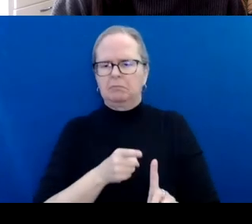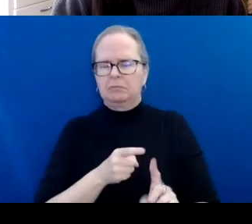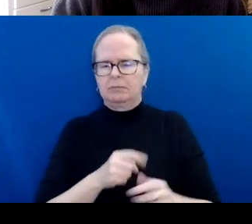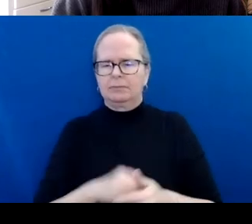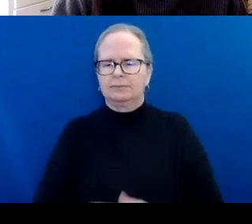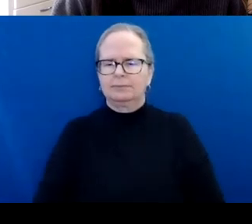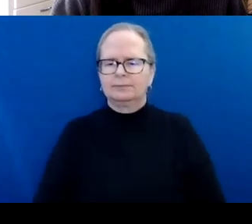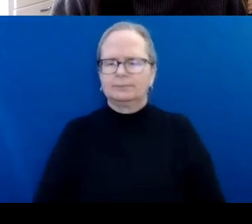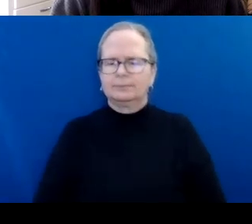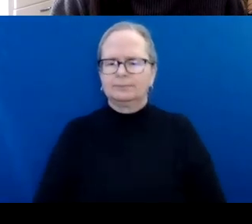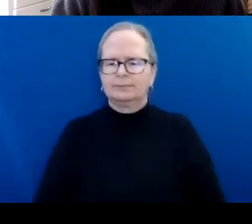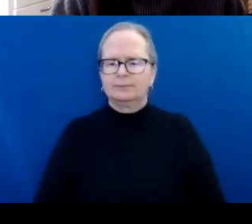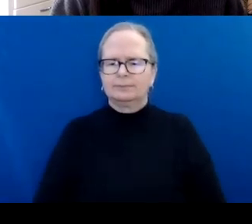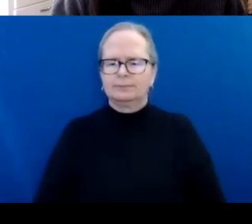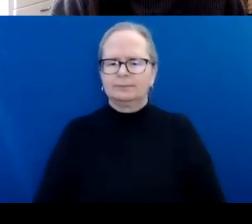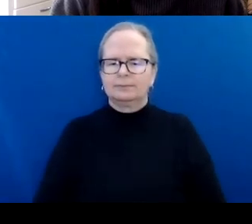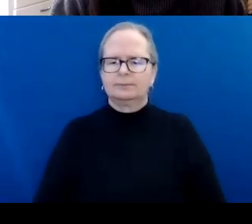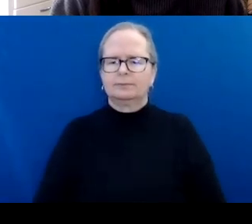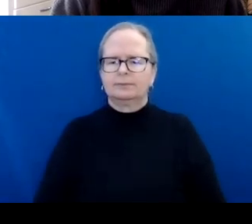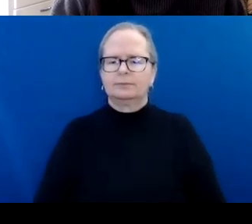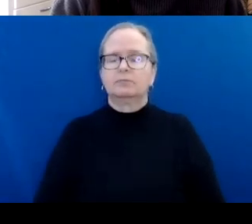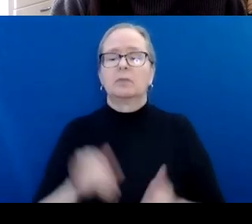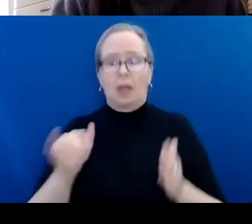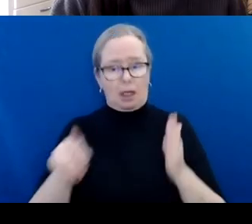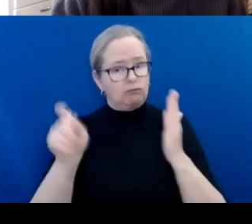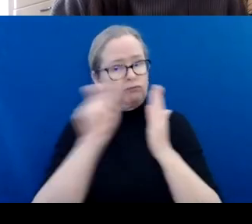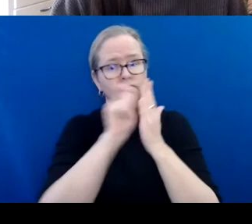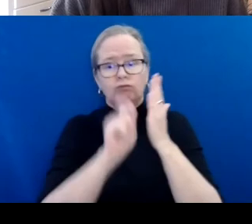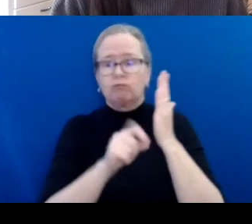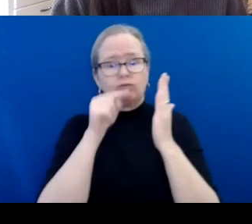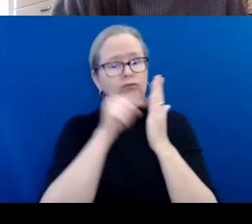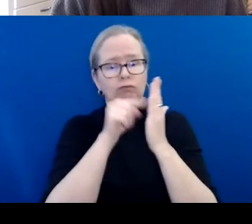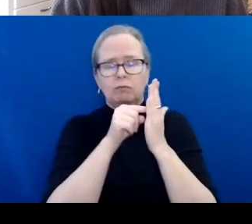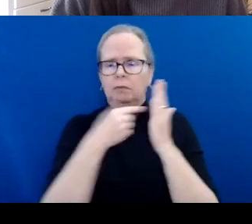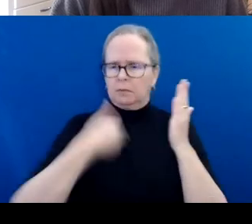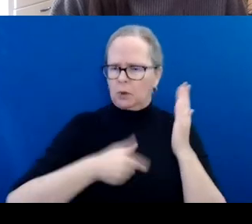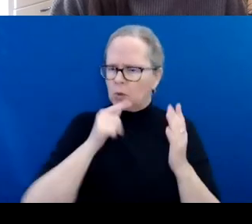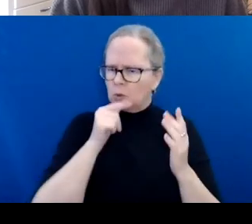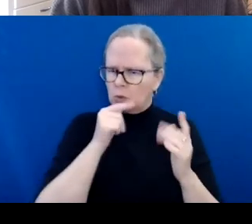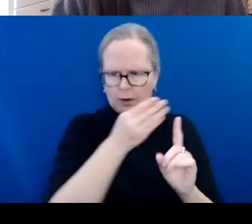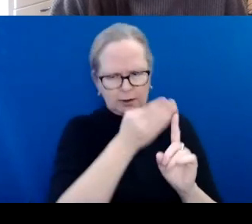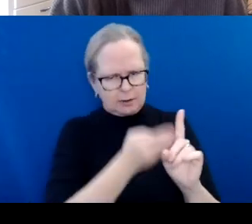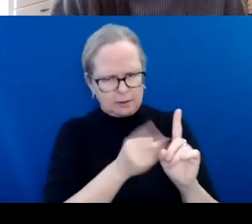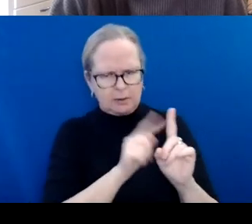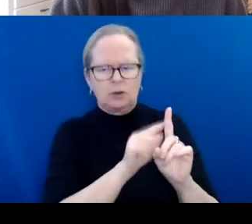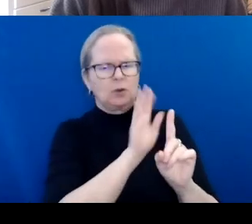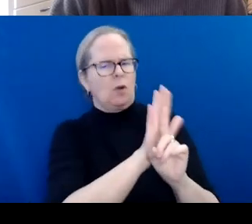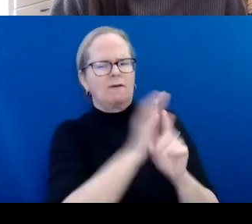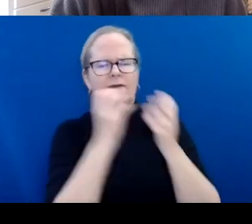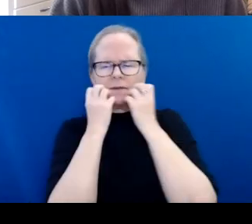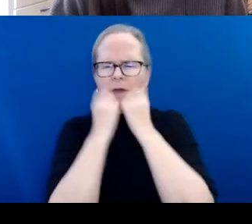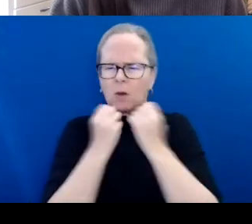It should demonstrate who you are, what you value, what kind of work you make, how you make it,